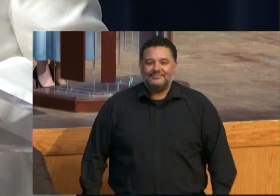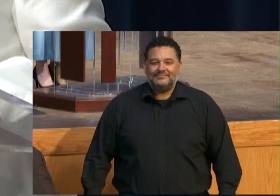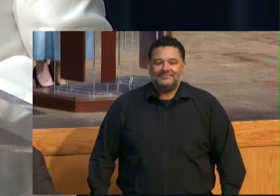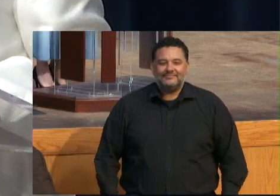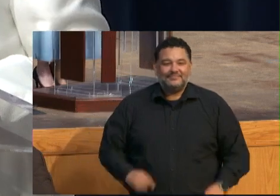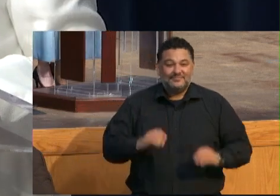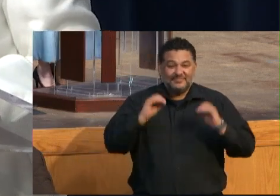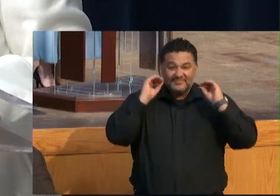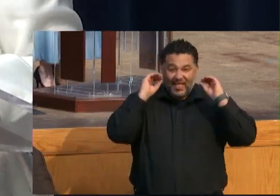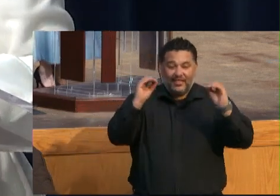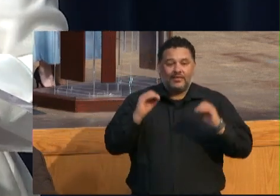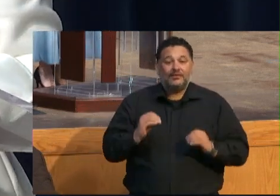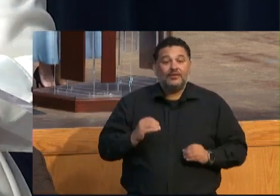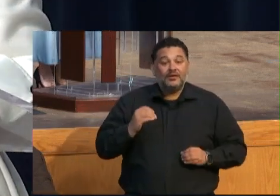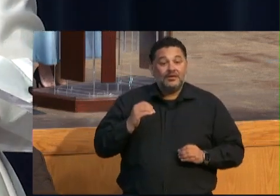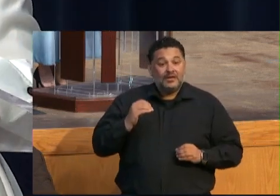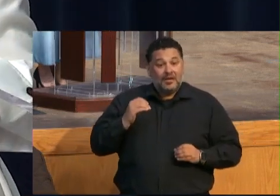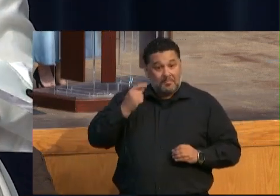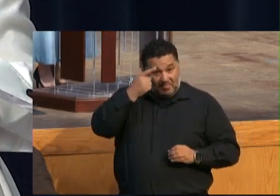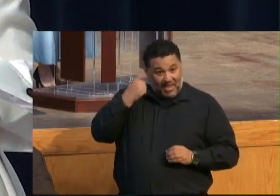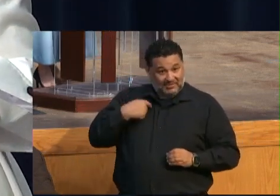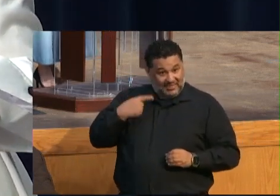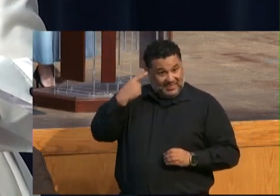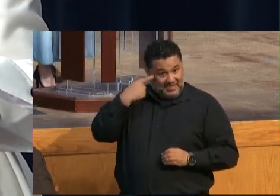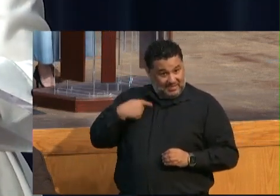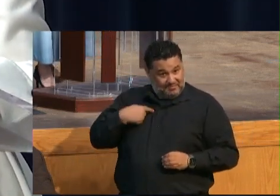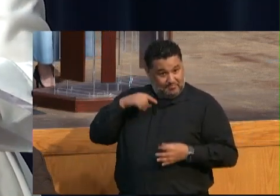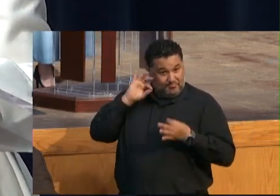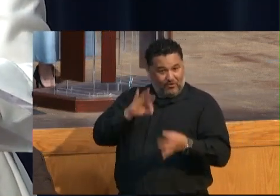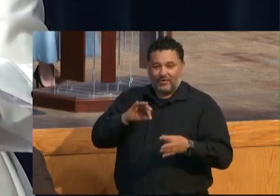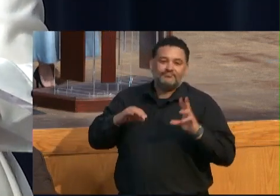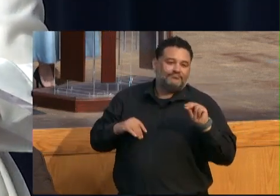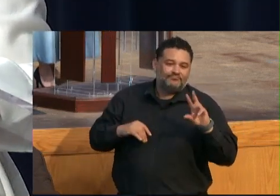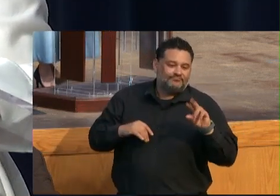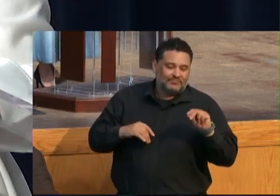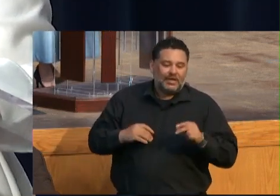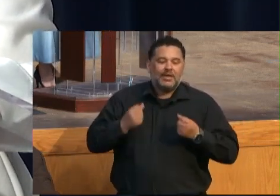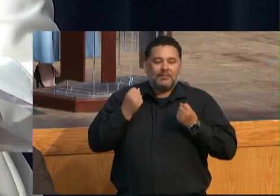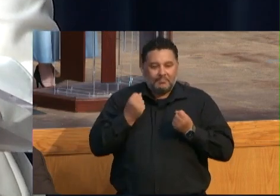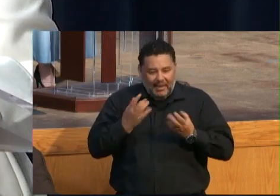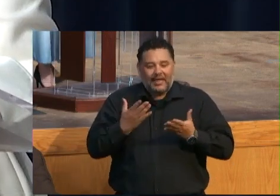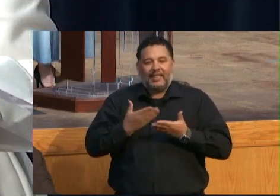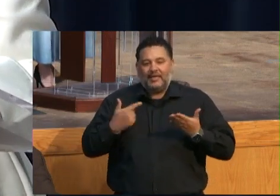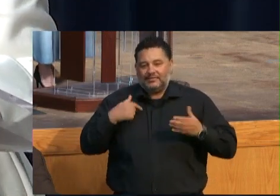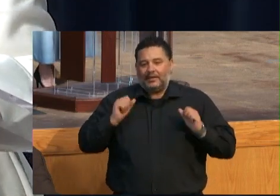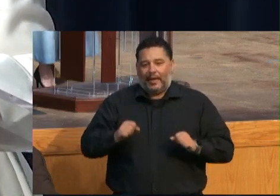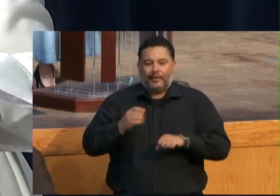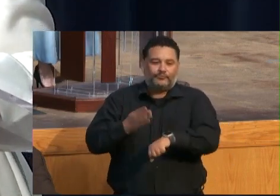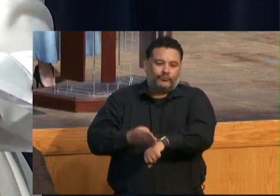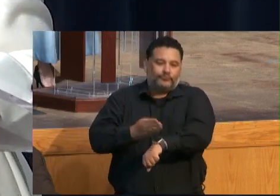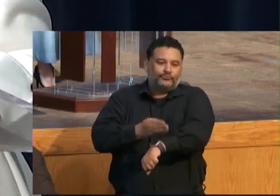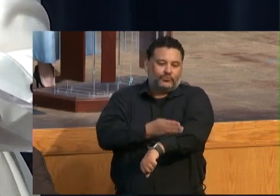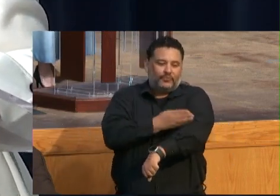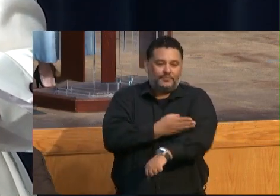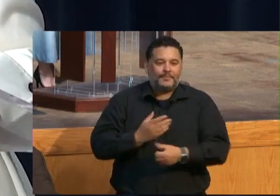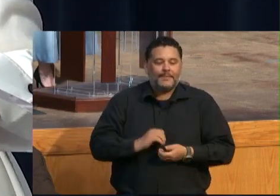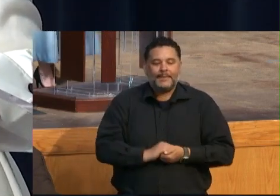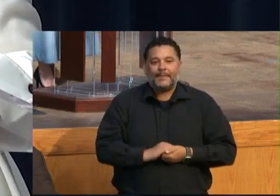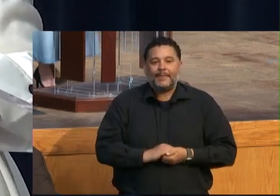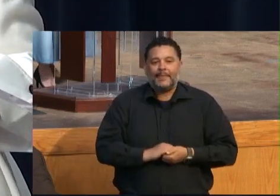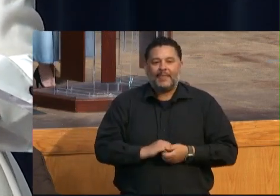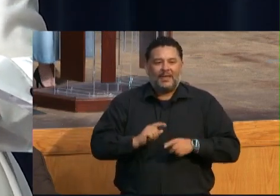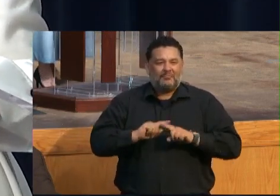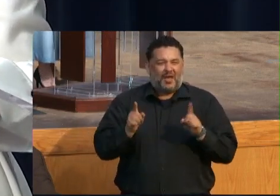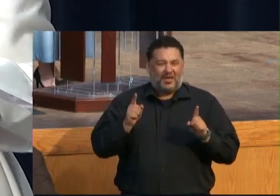Nothing. Not because I think I'm perfect. I certainly do not. There are lots of things that I can improve upon. But why